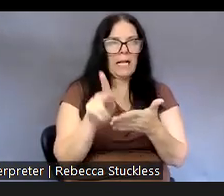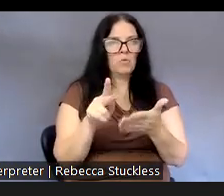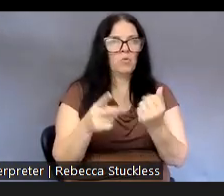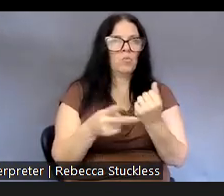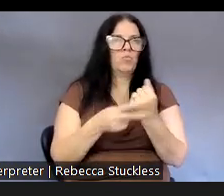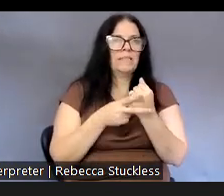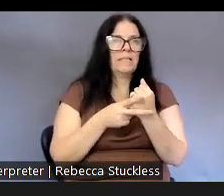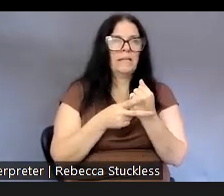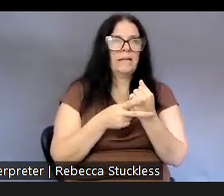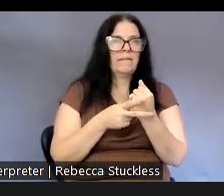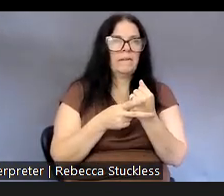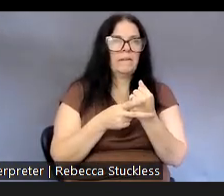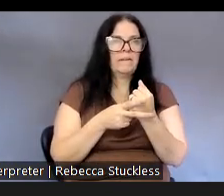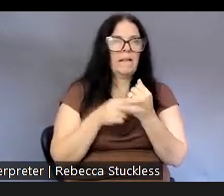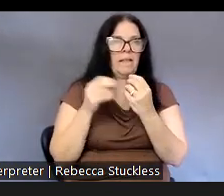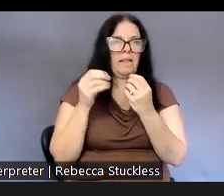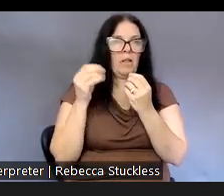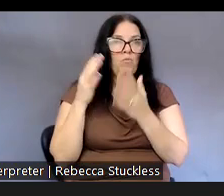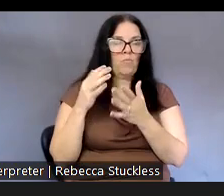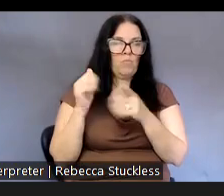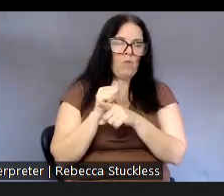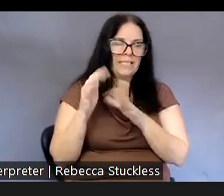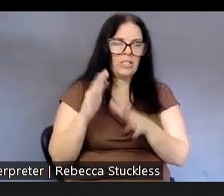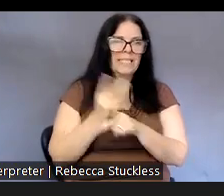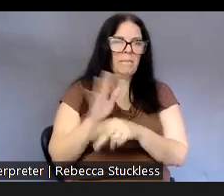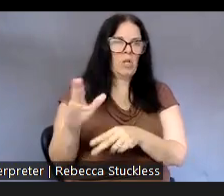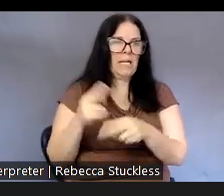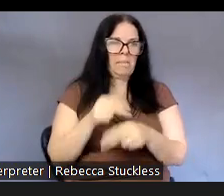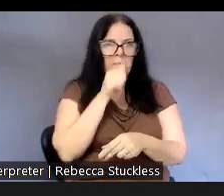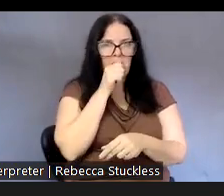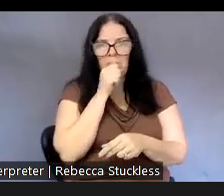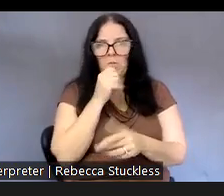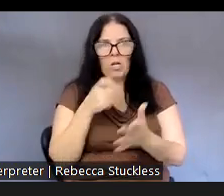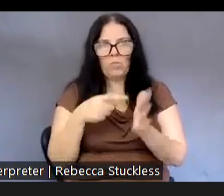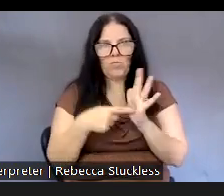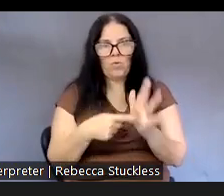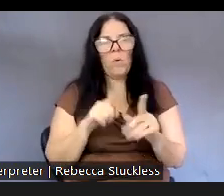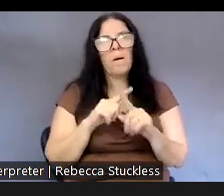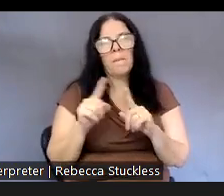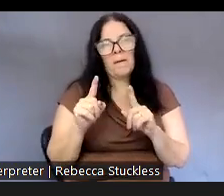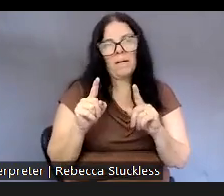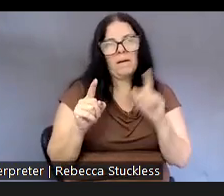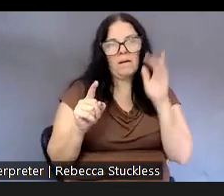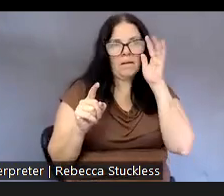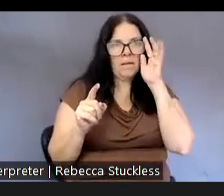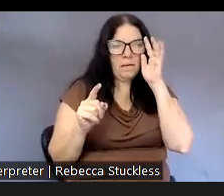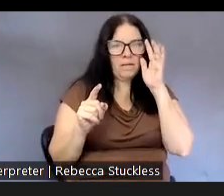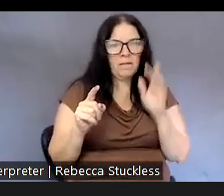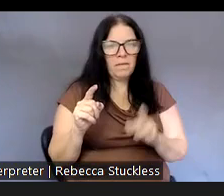preserve the practitioner's anonymity, but this is